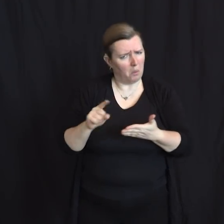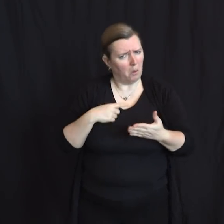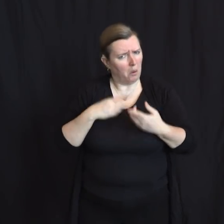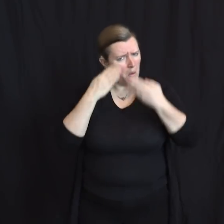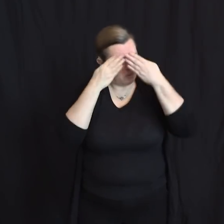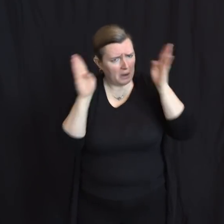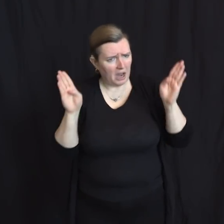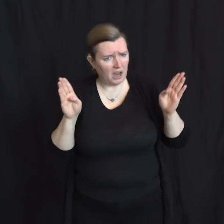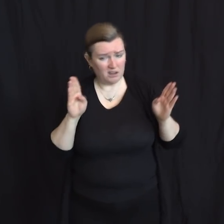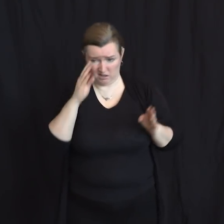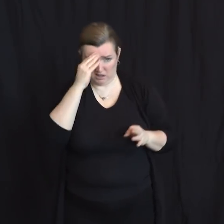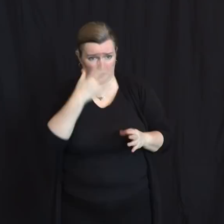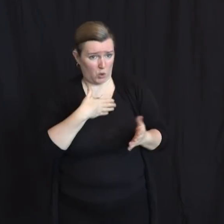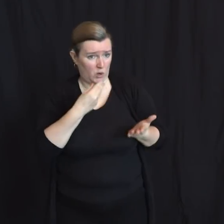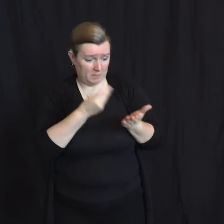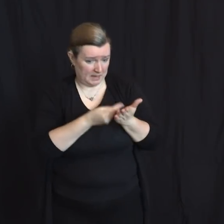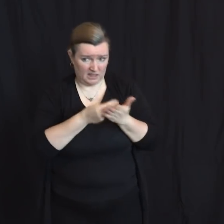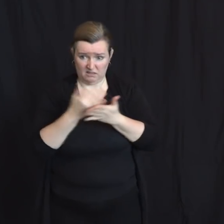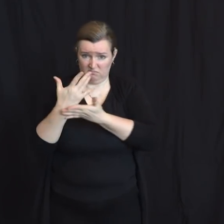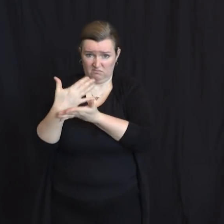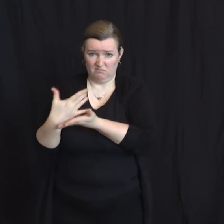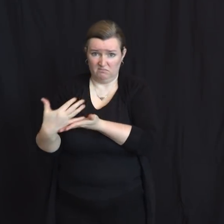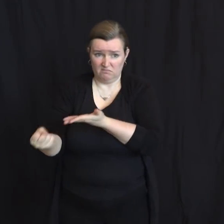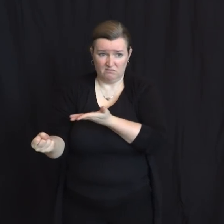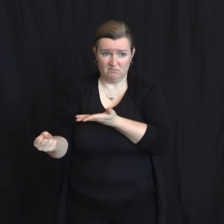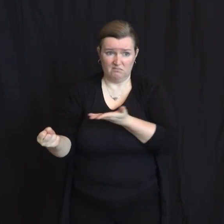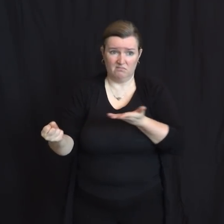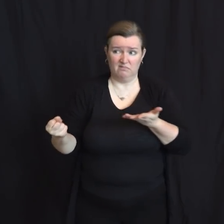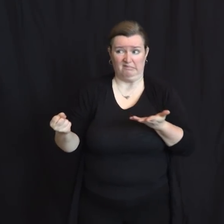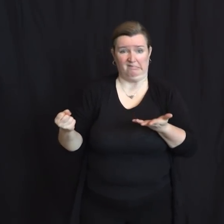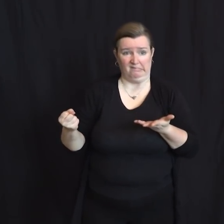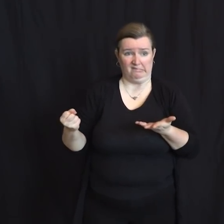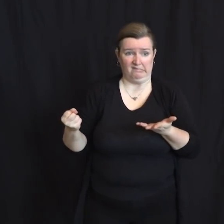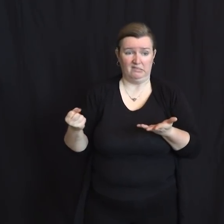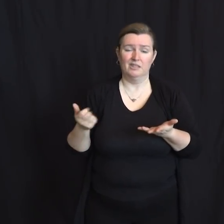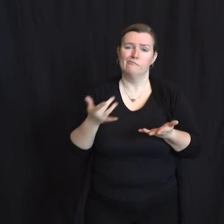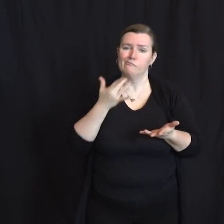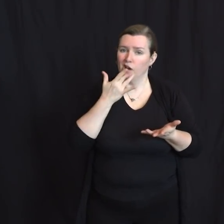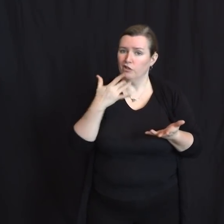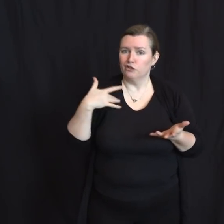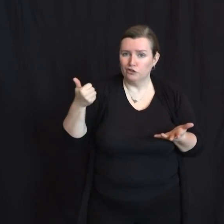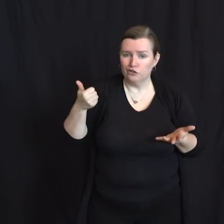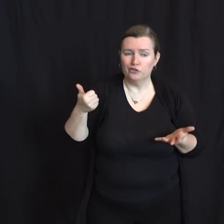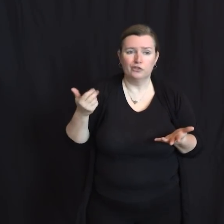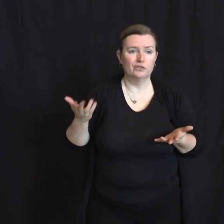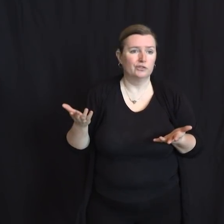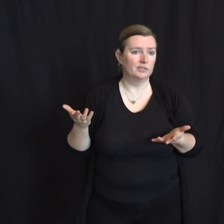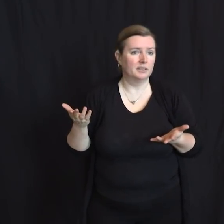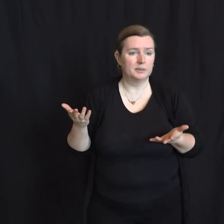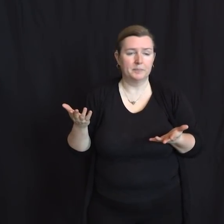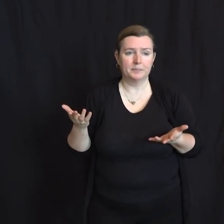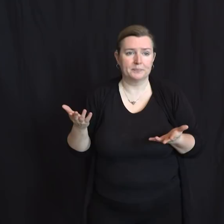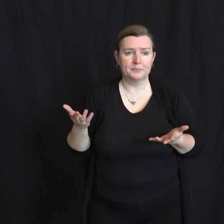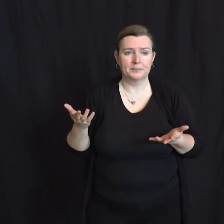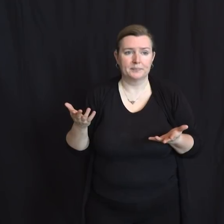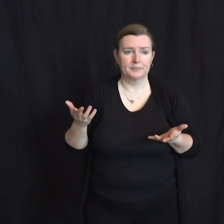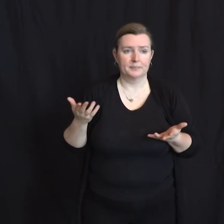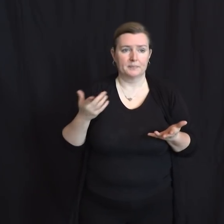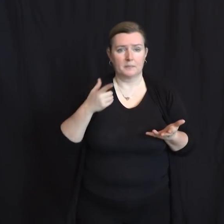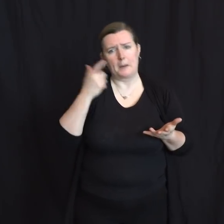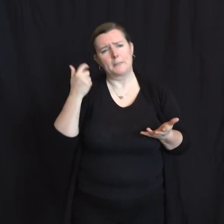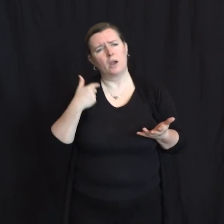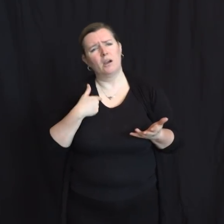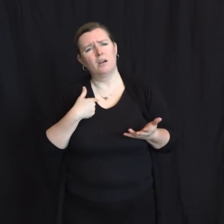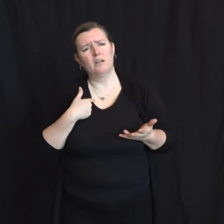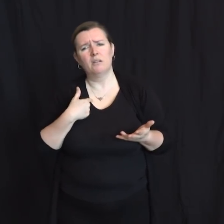money. But we want to not just bring, as I've said this, not just because I think we're good guys and gals, but because we're not